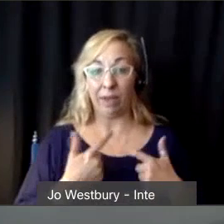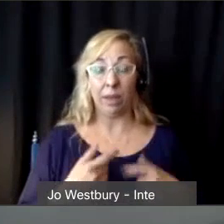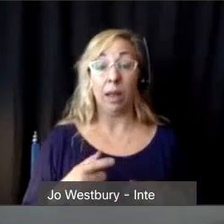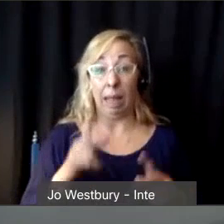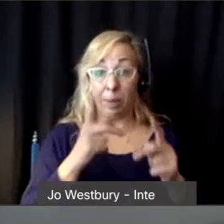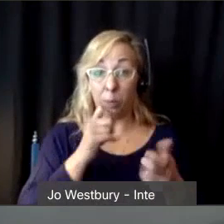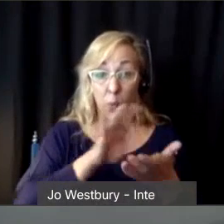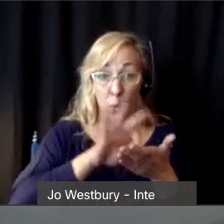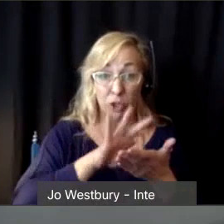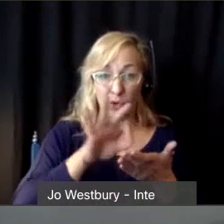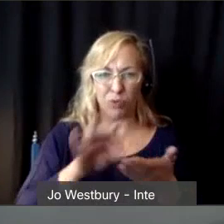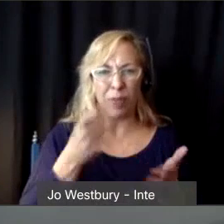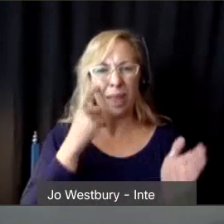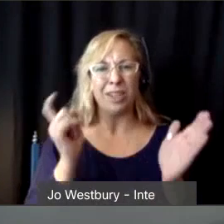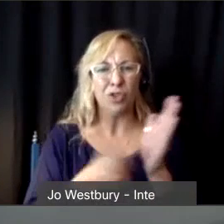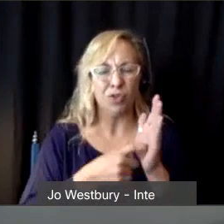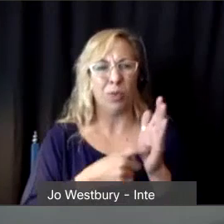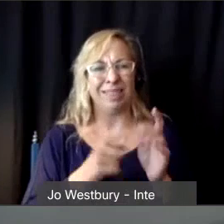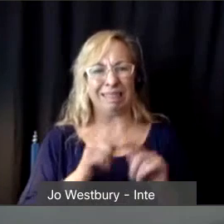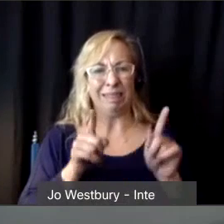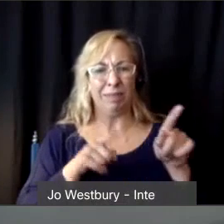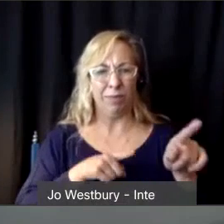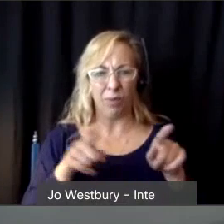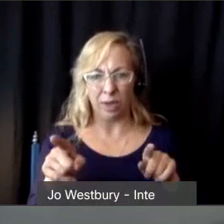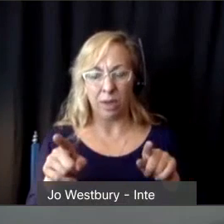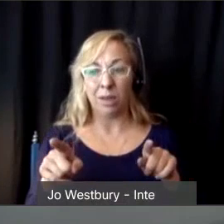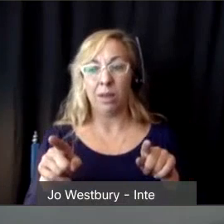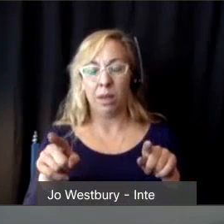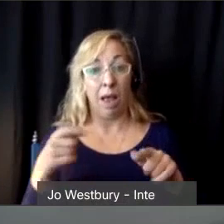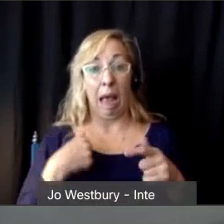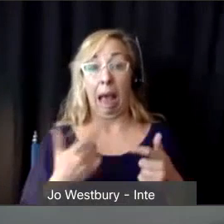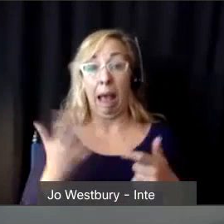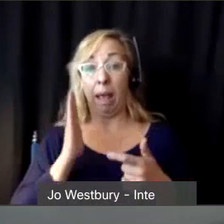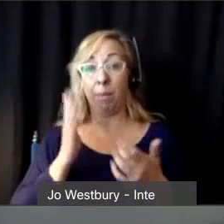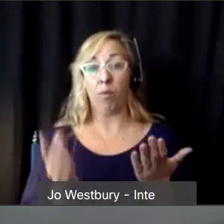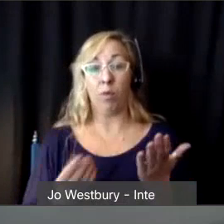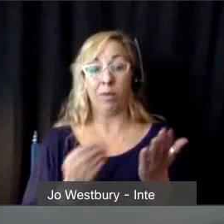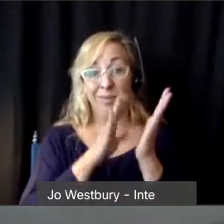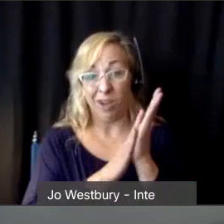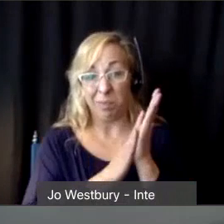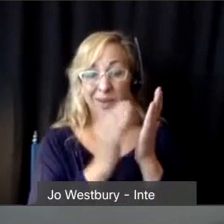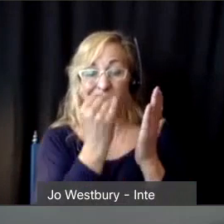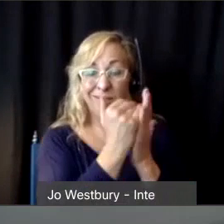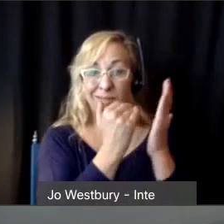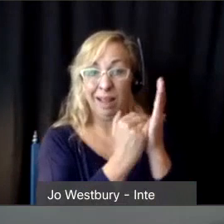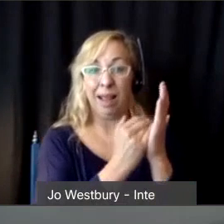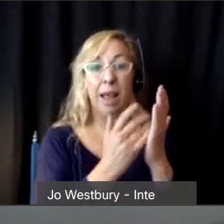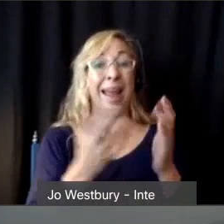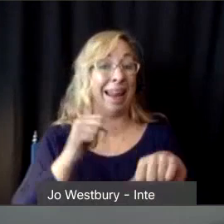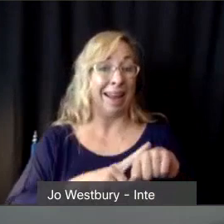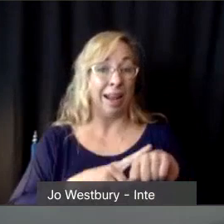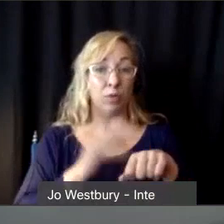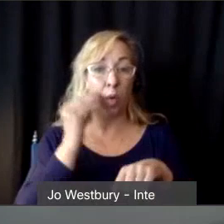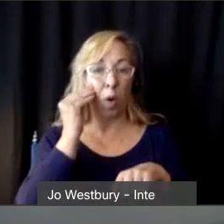and notice a discrepancy, there is a person who I had listed as being in a natural home who actually